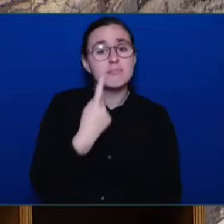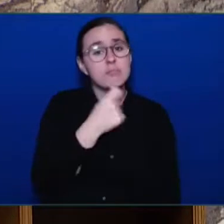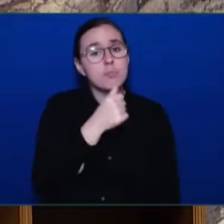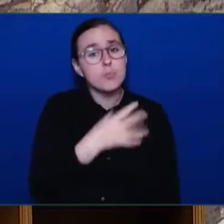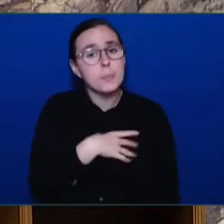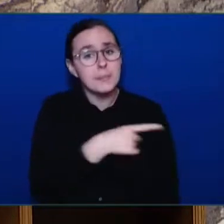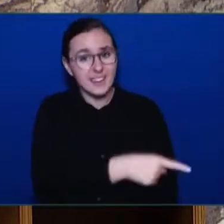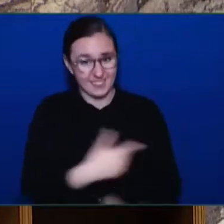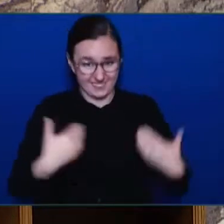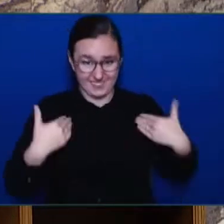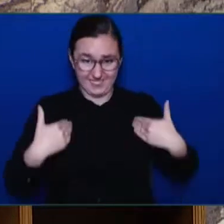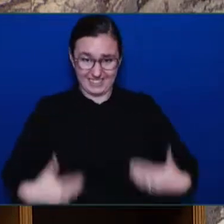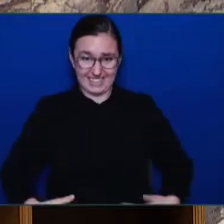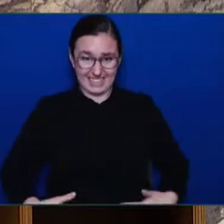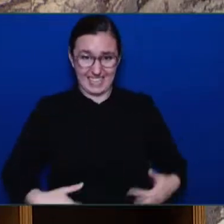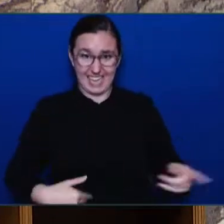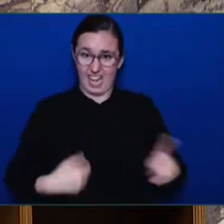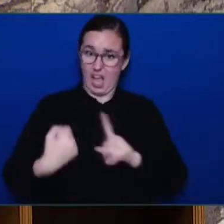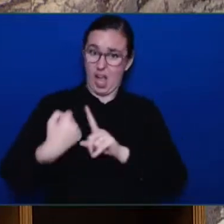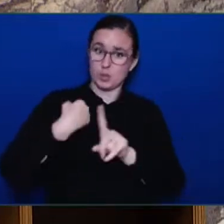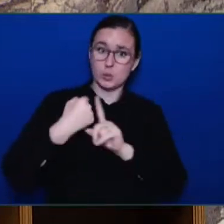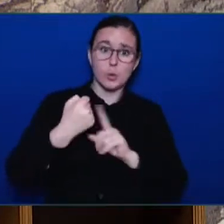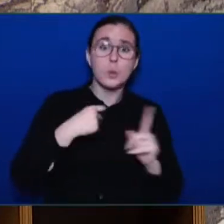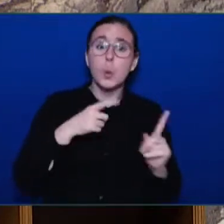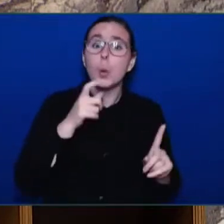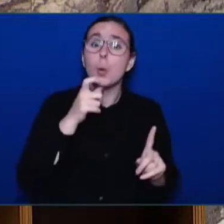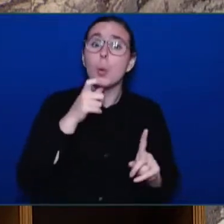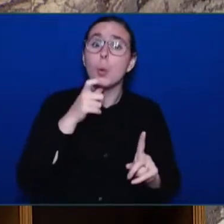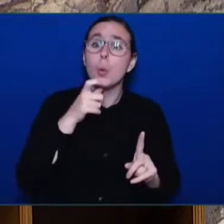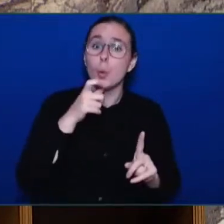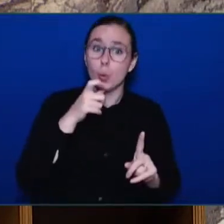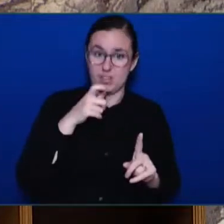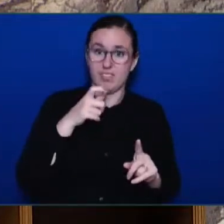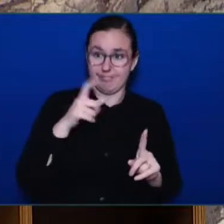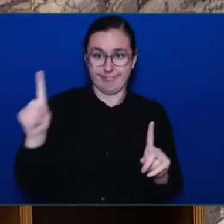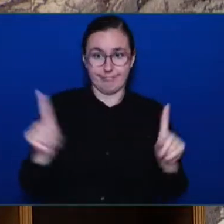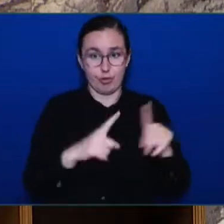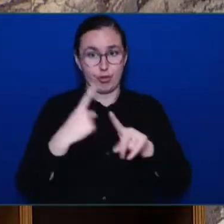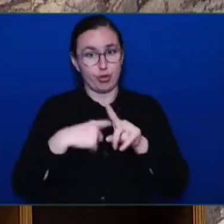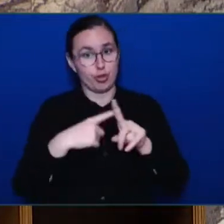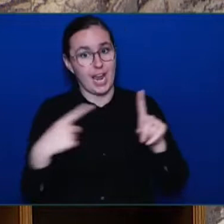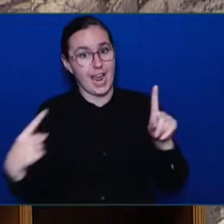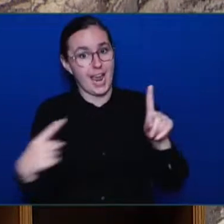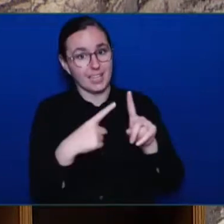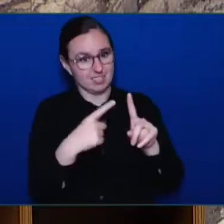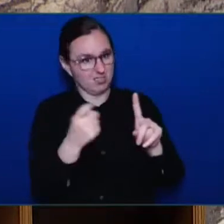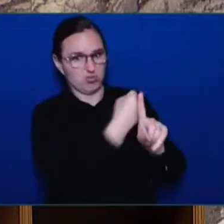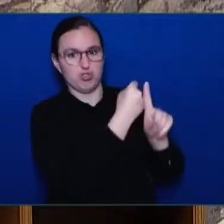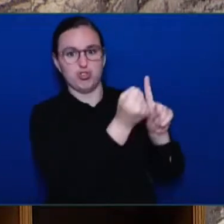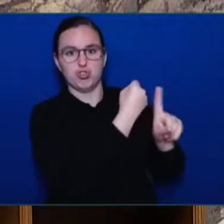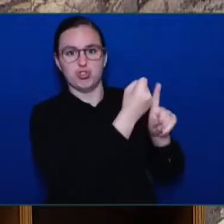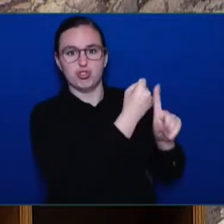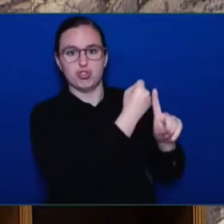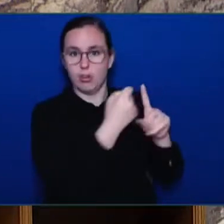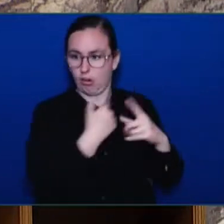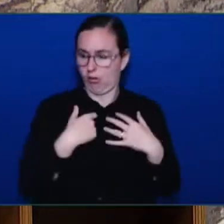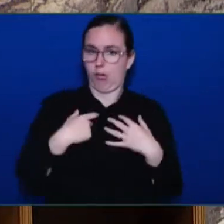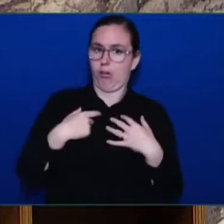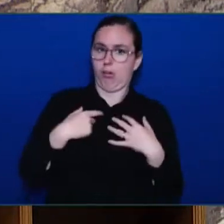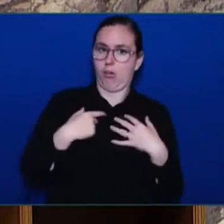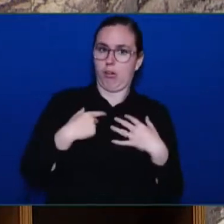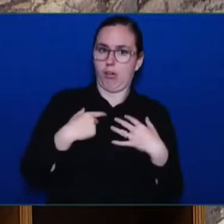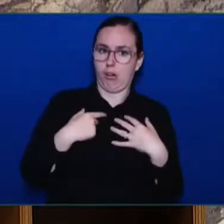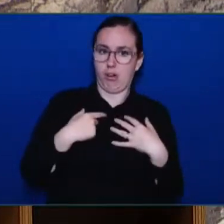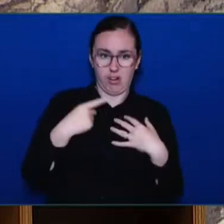the fact that the police charged and placed a restraining order on her tenant, the tenant was still allowed to live in